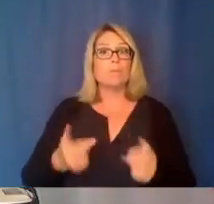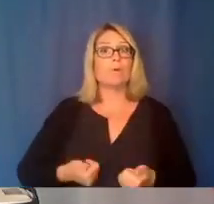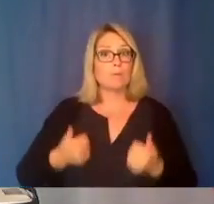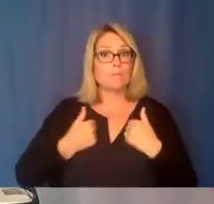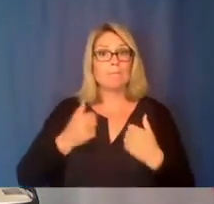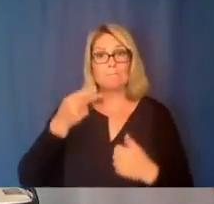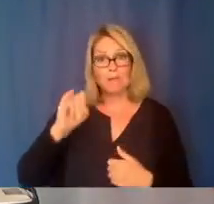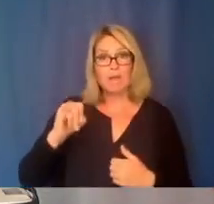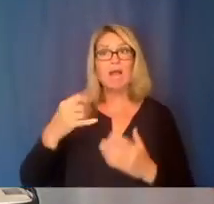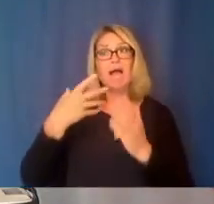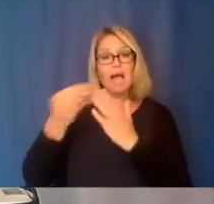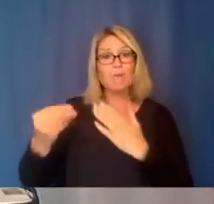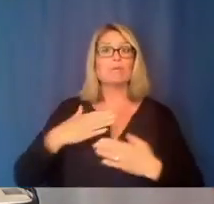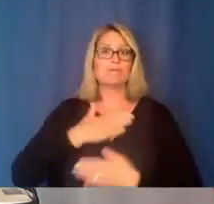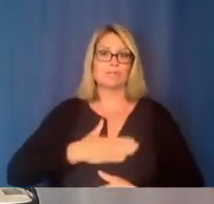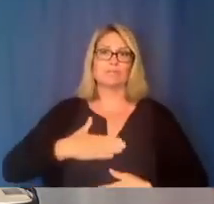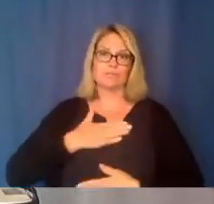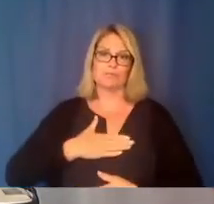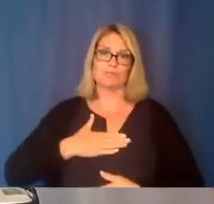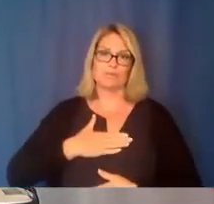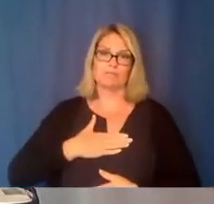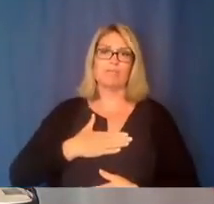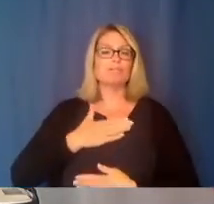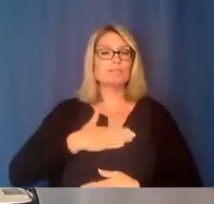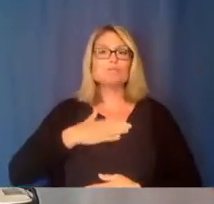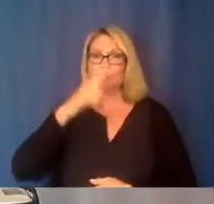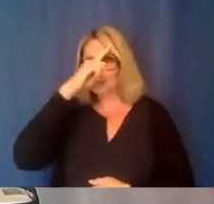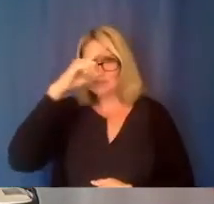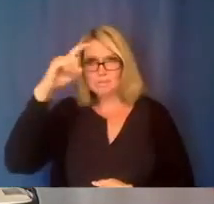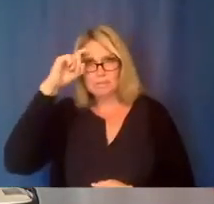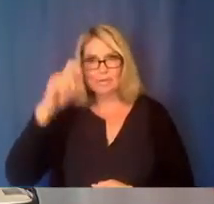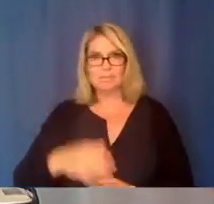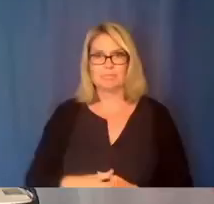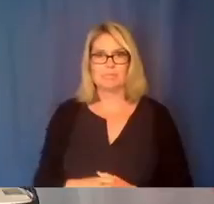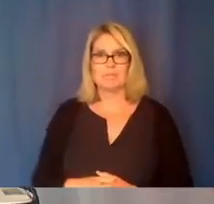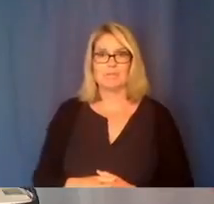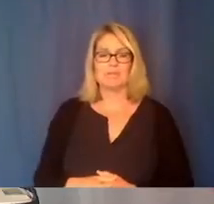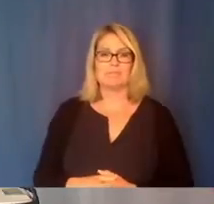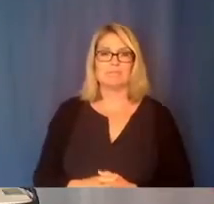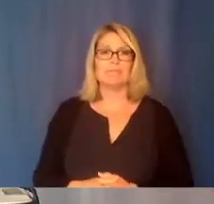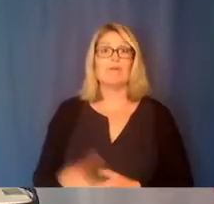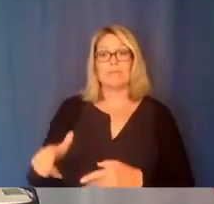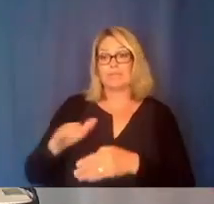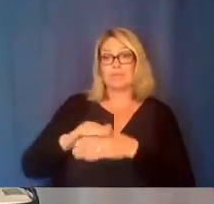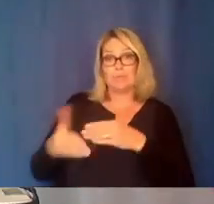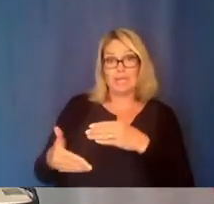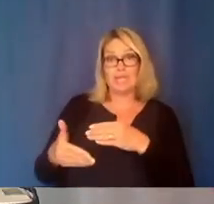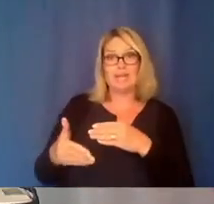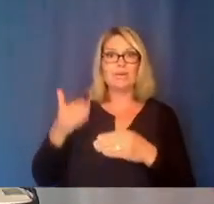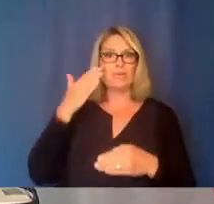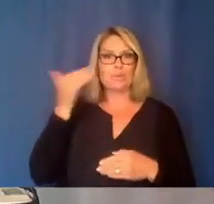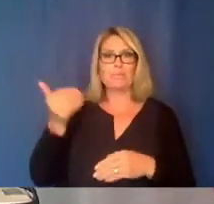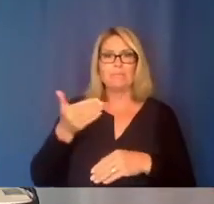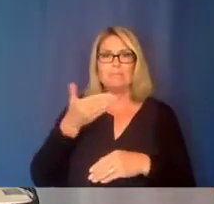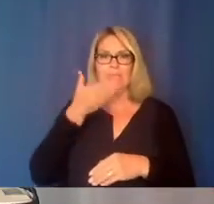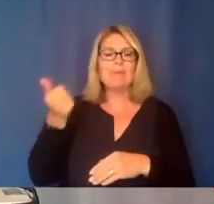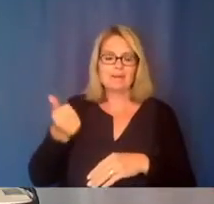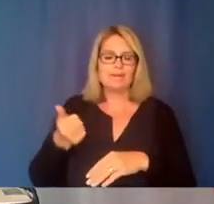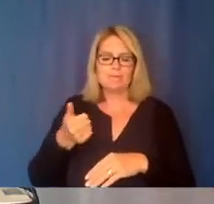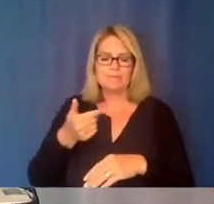enjoy this lovely island summer. Looks like the weekend will be better than we originally thought weather-wise, and